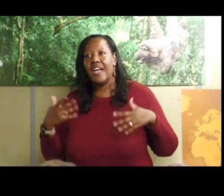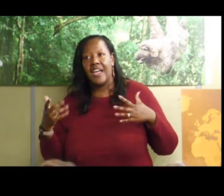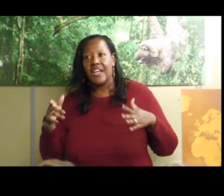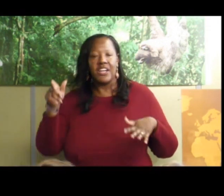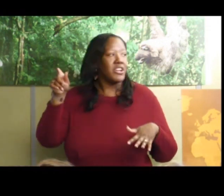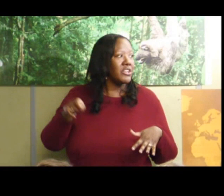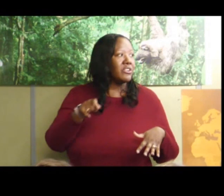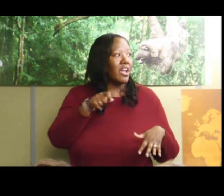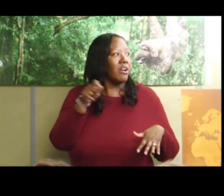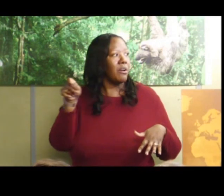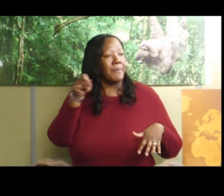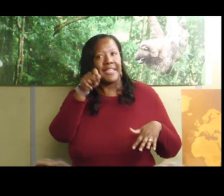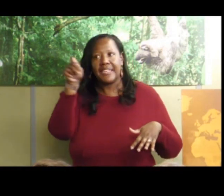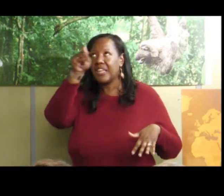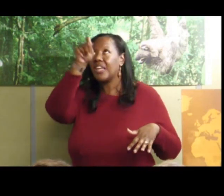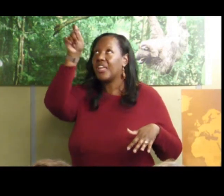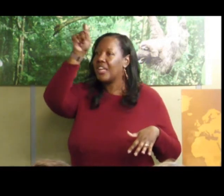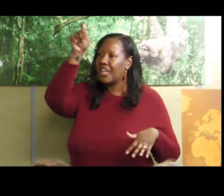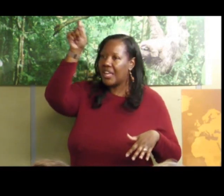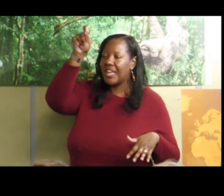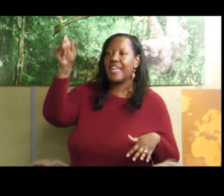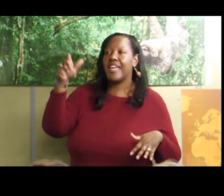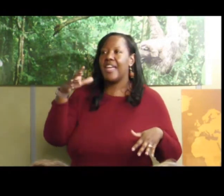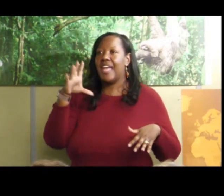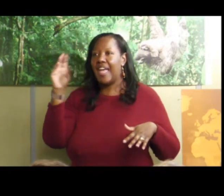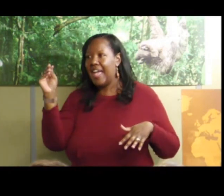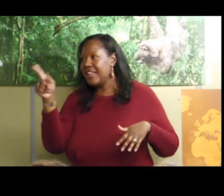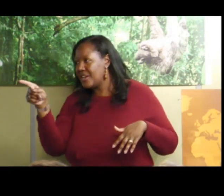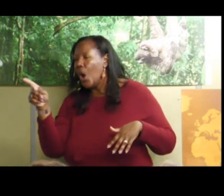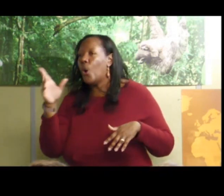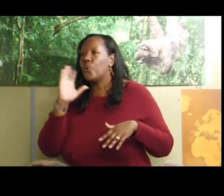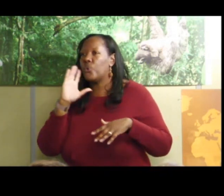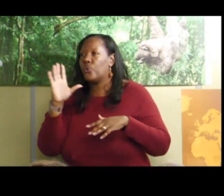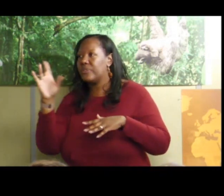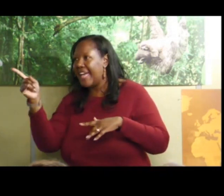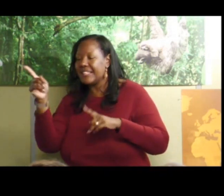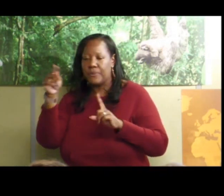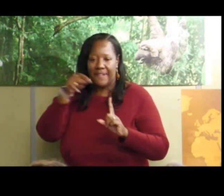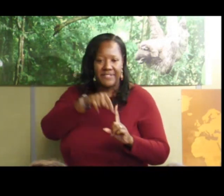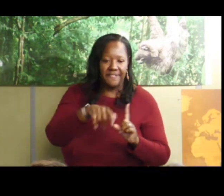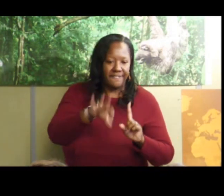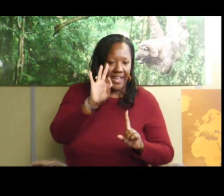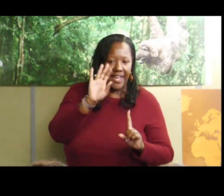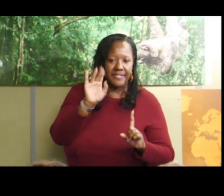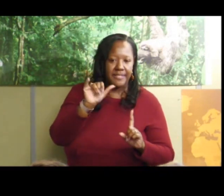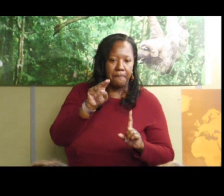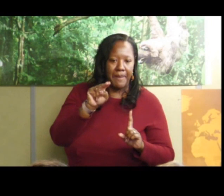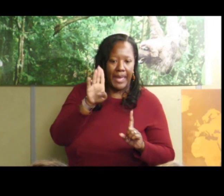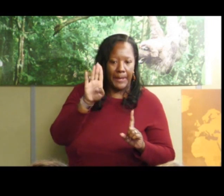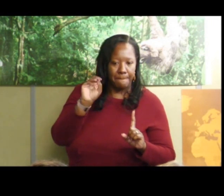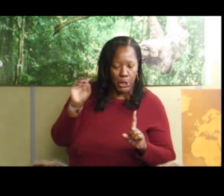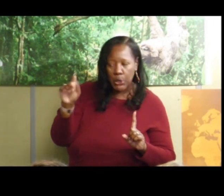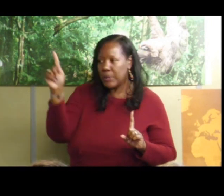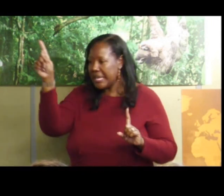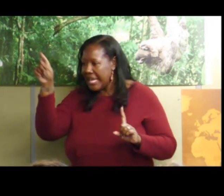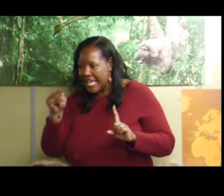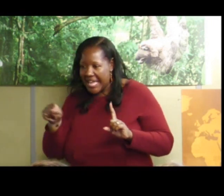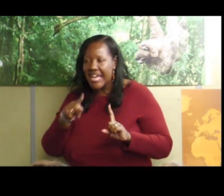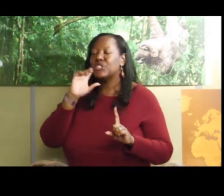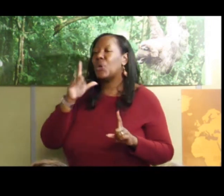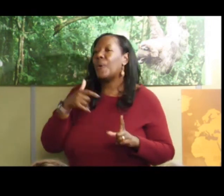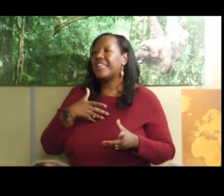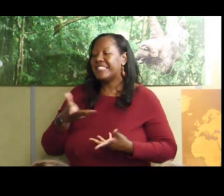panda picture go all the way down, and it's a construction site. No, we're trying to get to the bamboo. So it's a way to engage